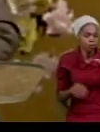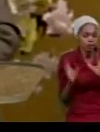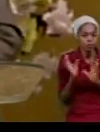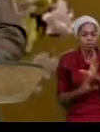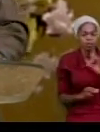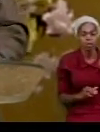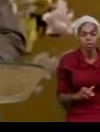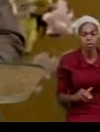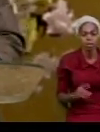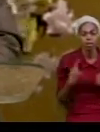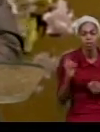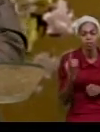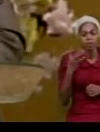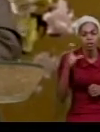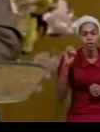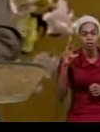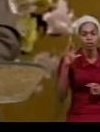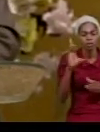Corinthians, chapter 10,